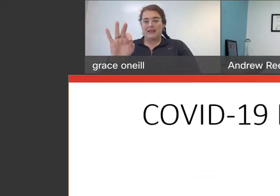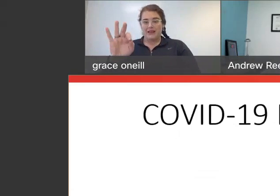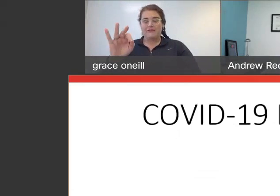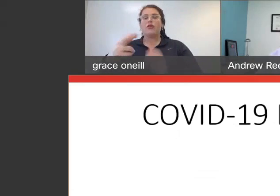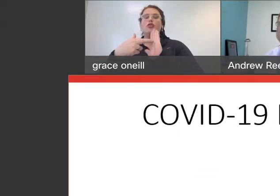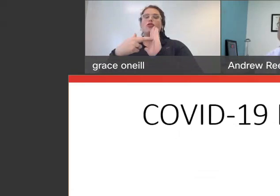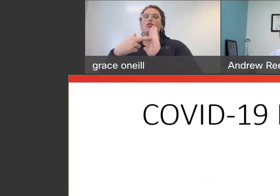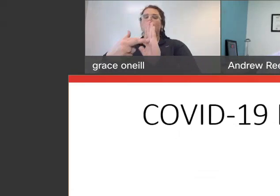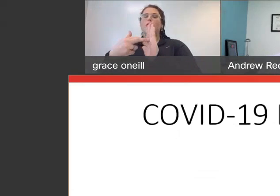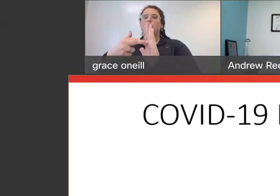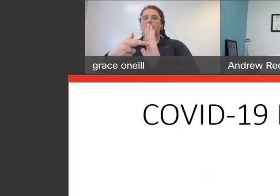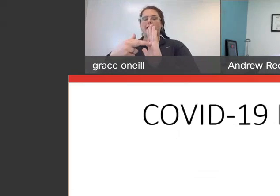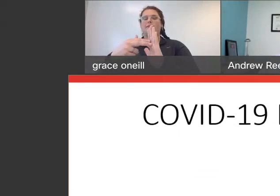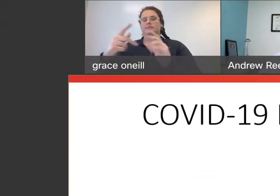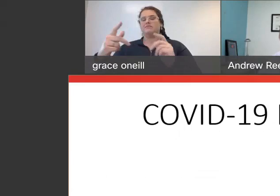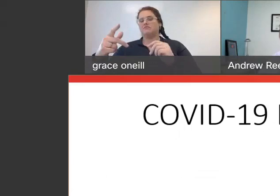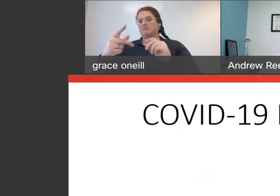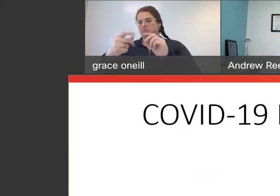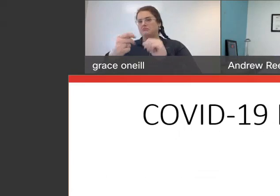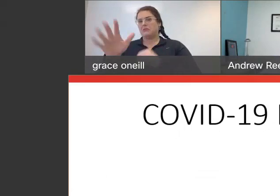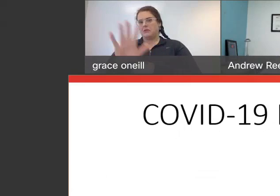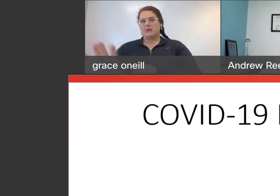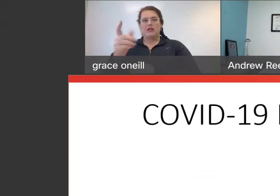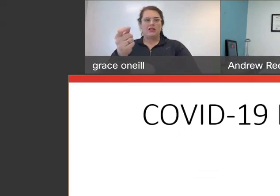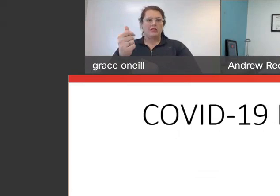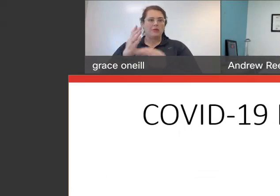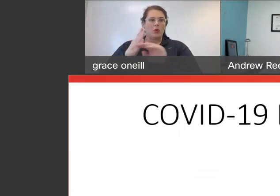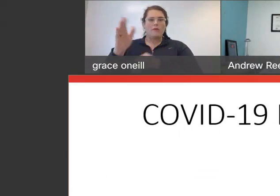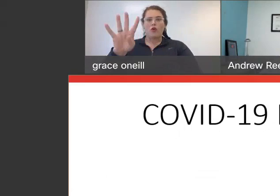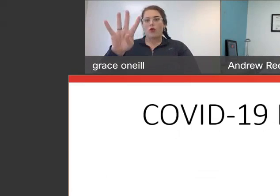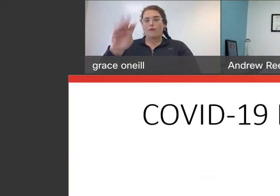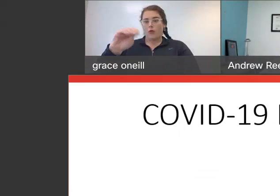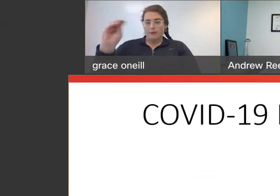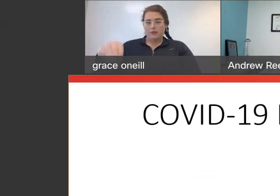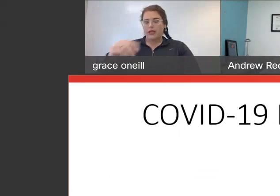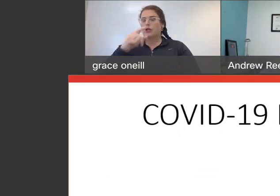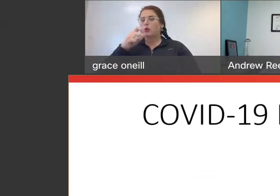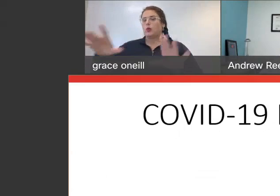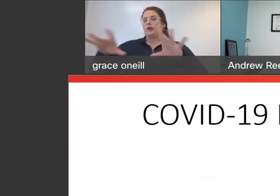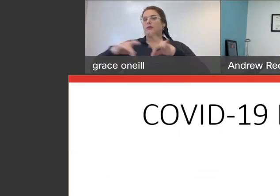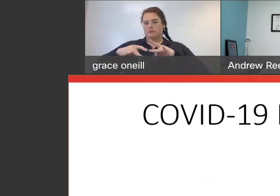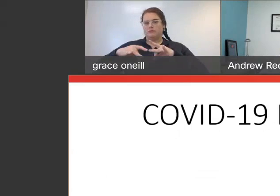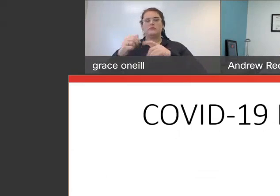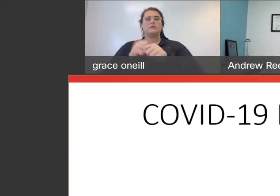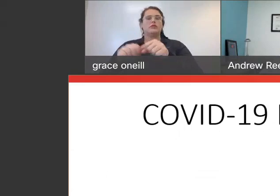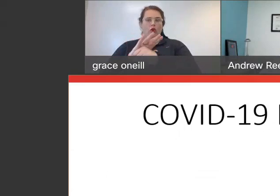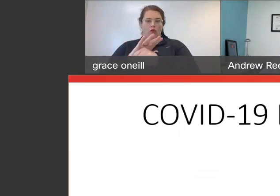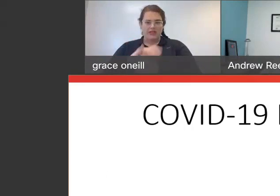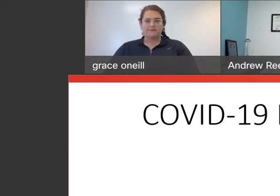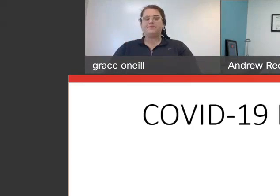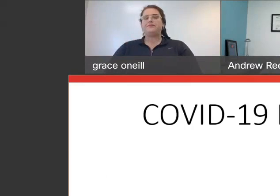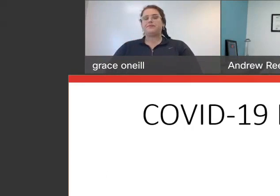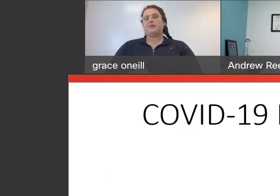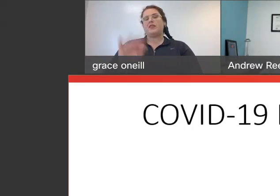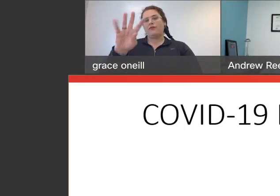a little over 40% of people in intermediate care facilities who have contracted COVID. Of those, we